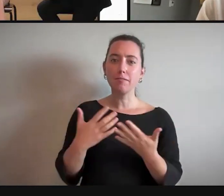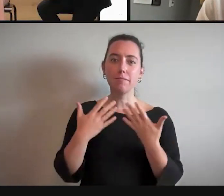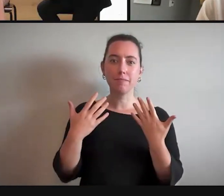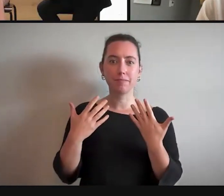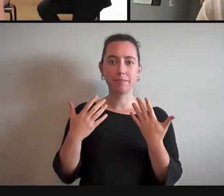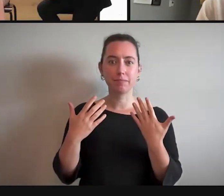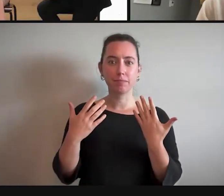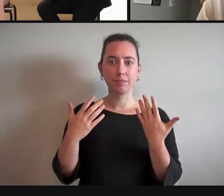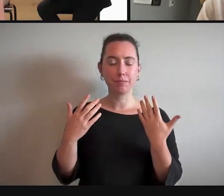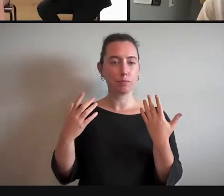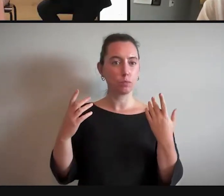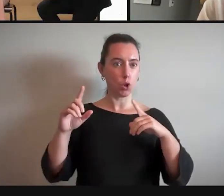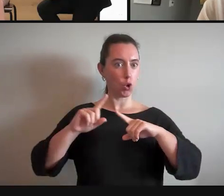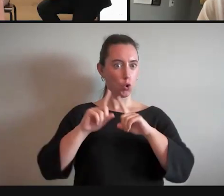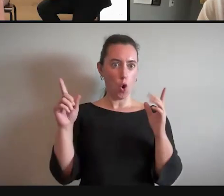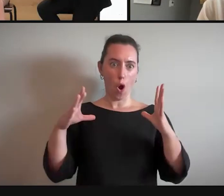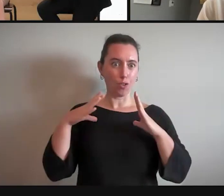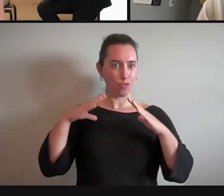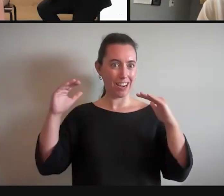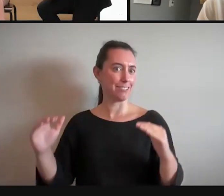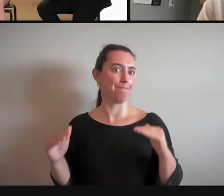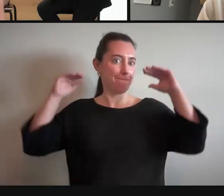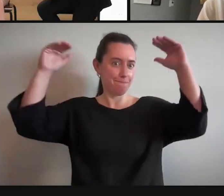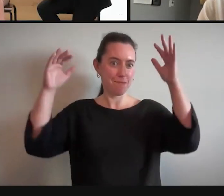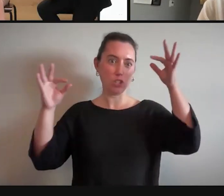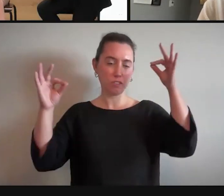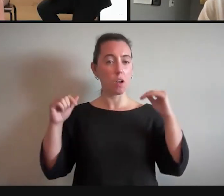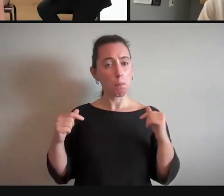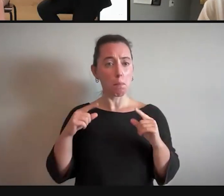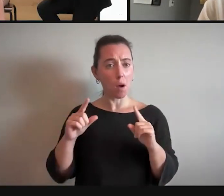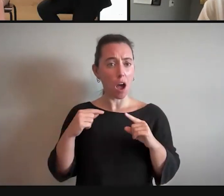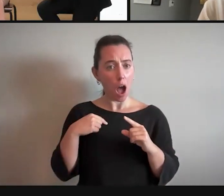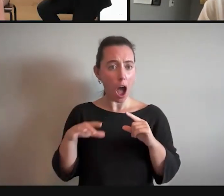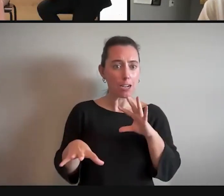like getting certificate, but it was the way of gaining my knowledge back.